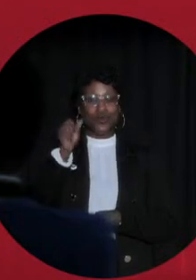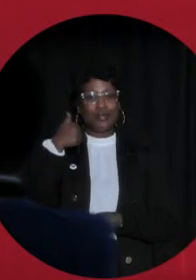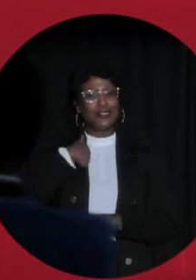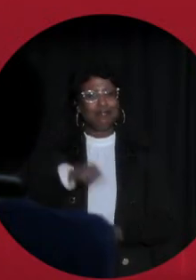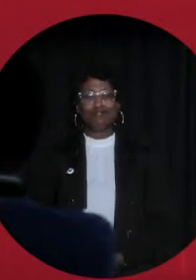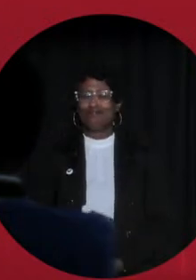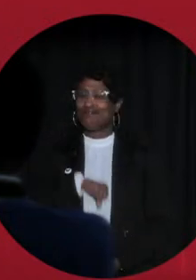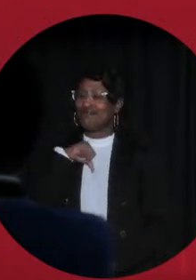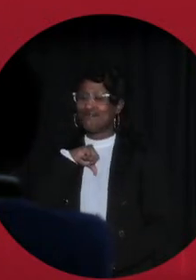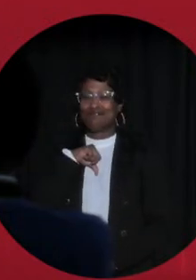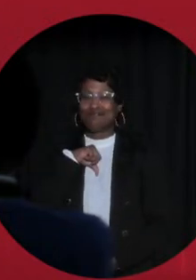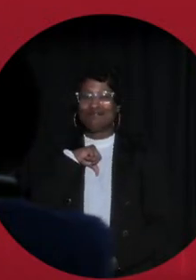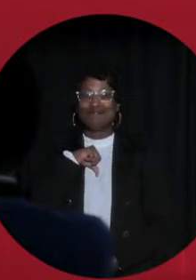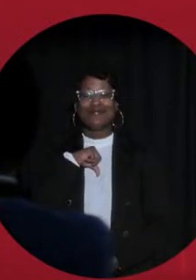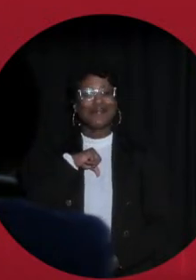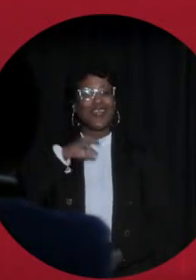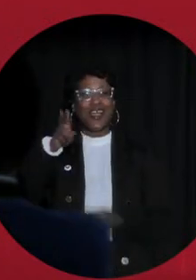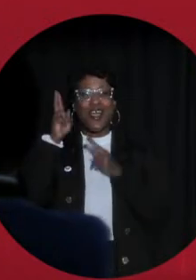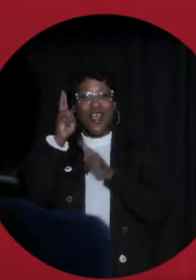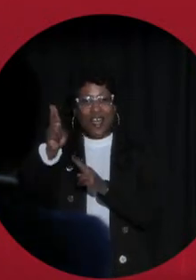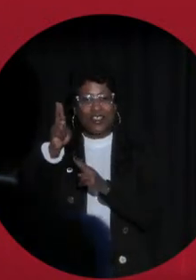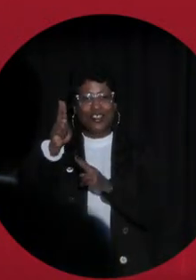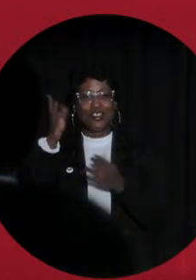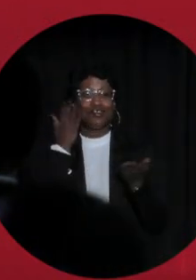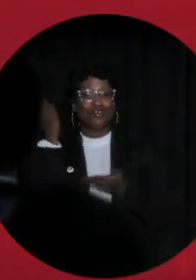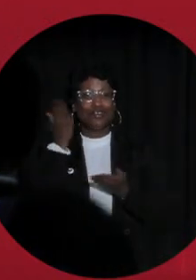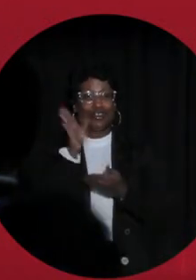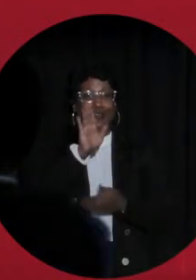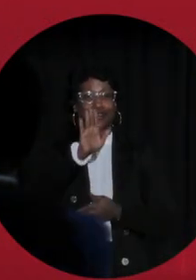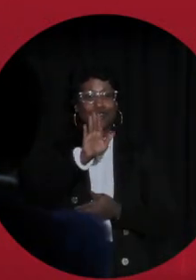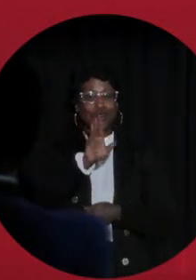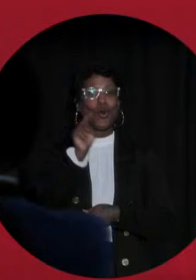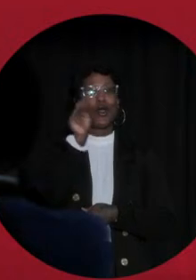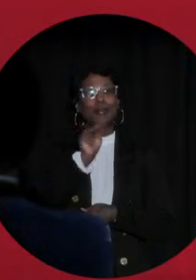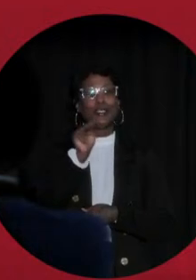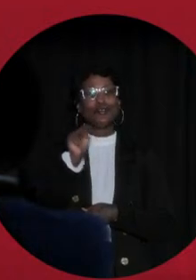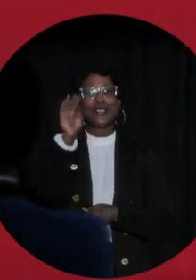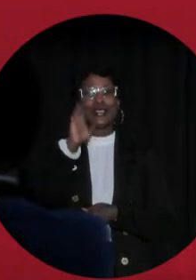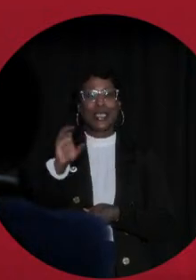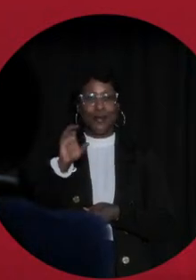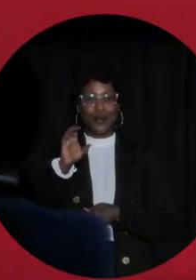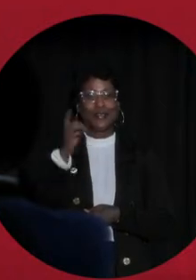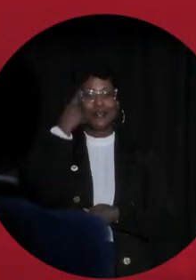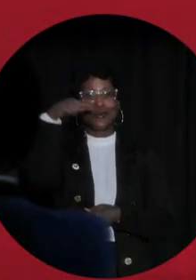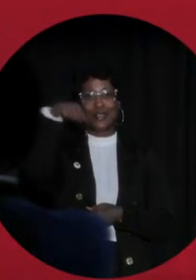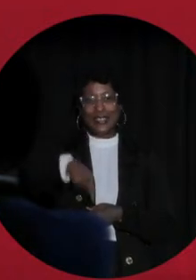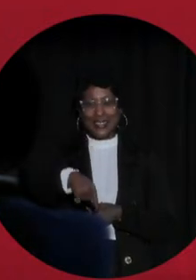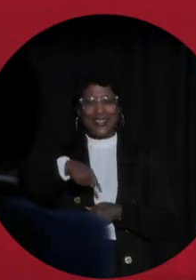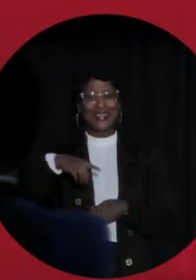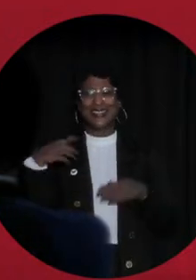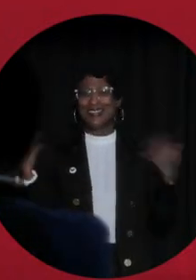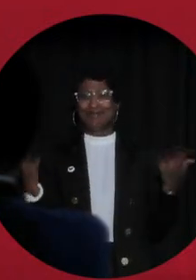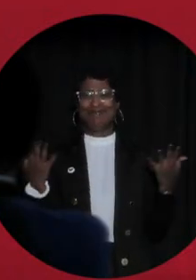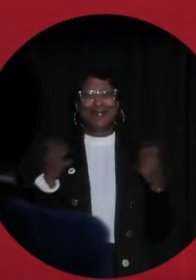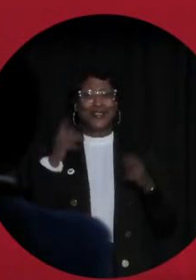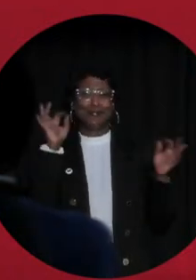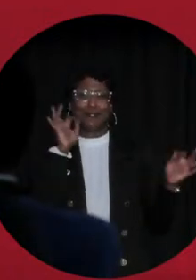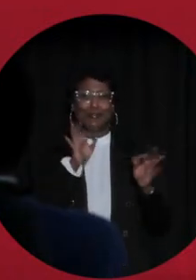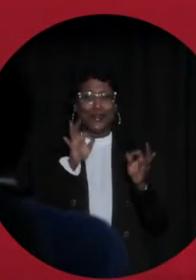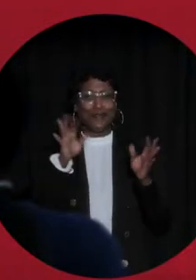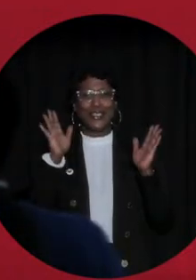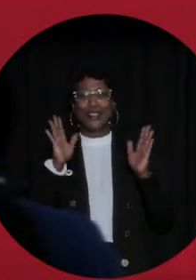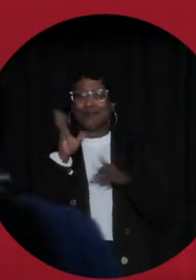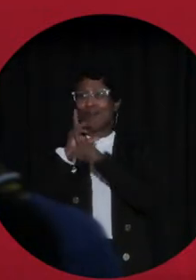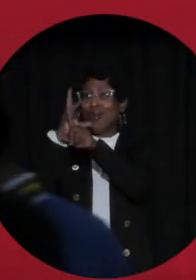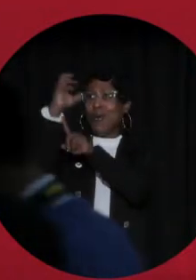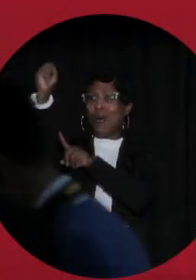and honored to serve as your mistress of ceremonies for this most auspicious occasion. In accordance